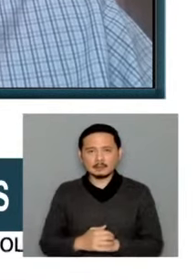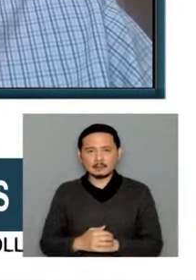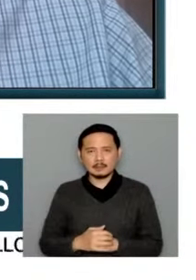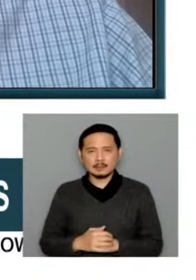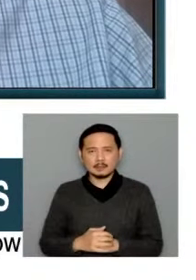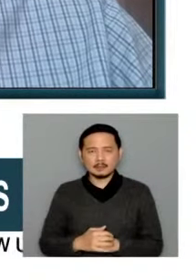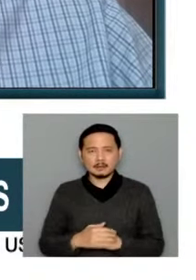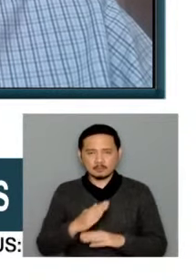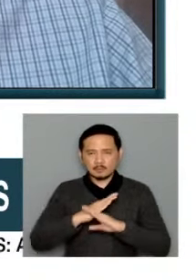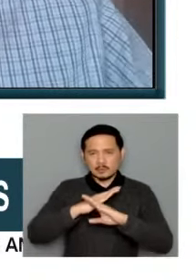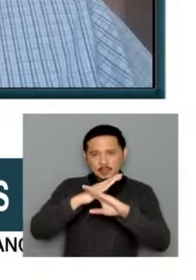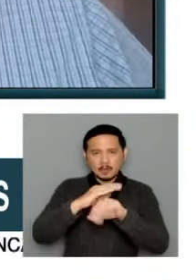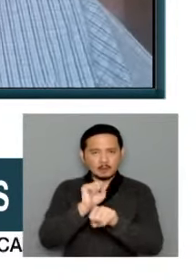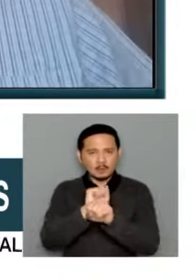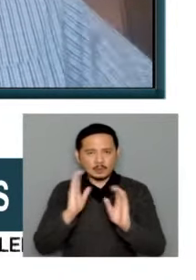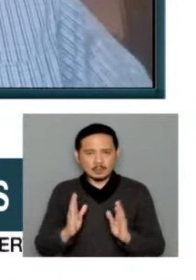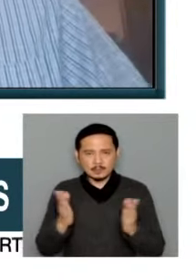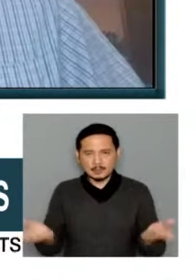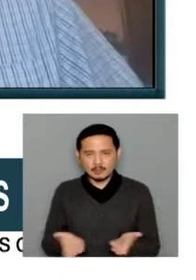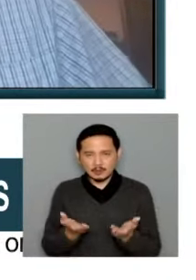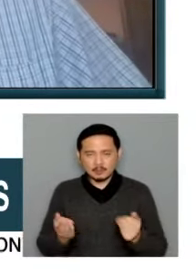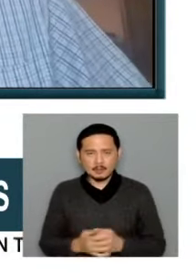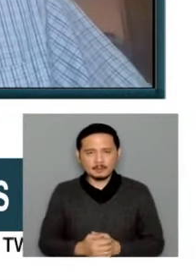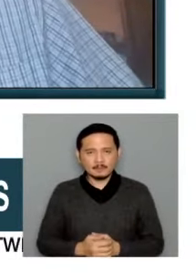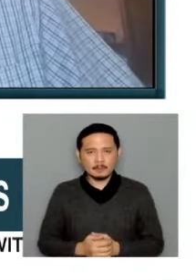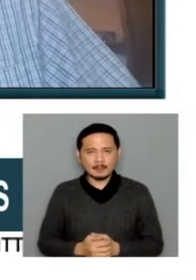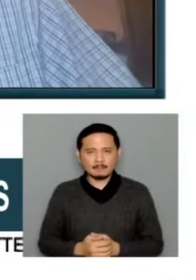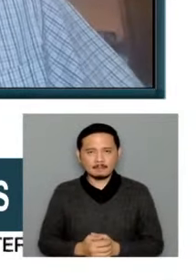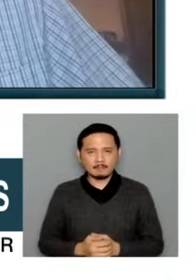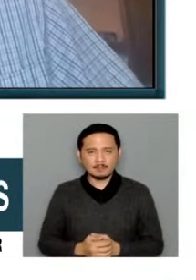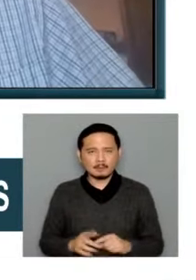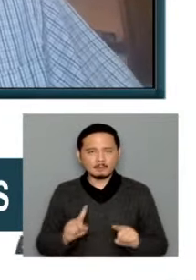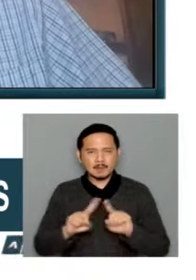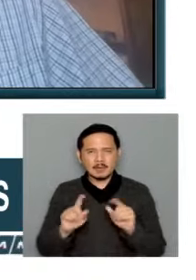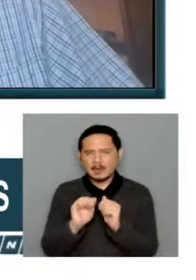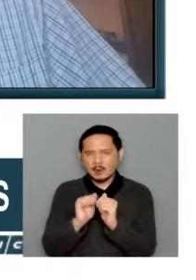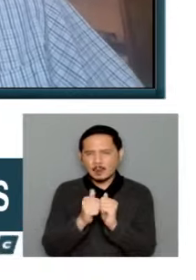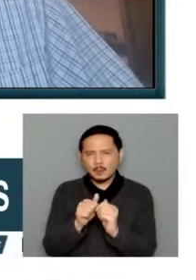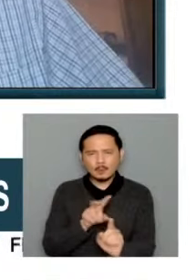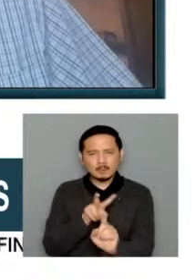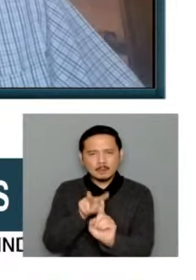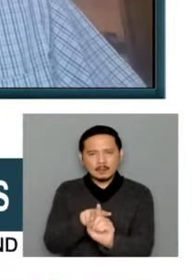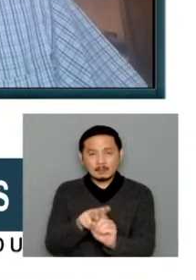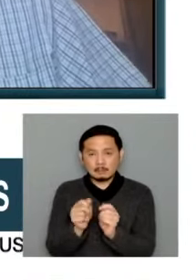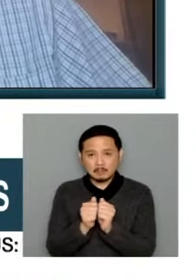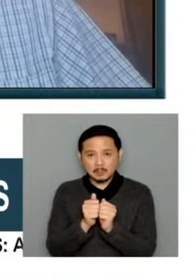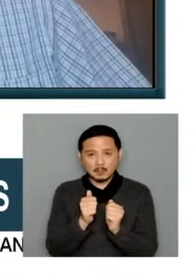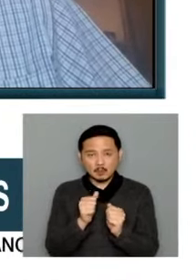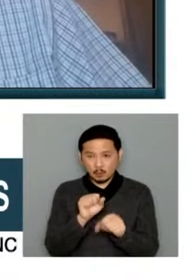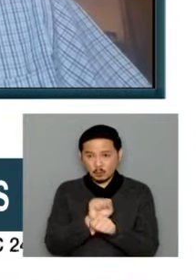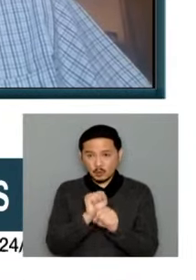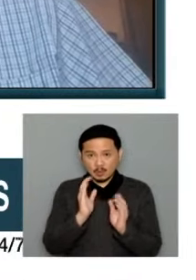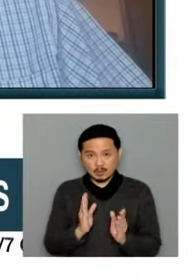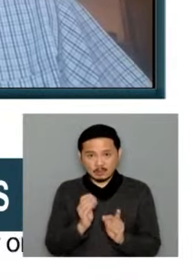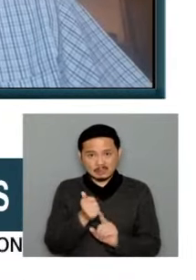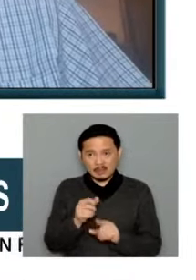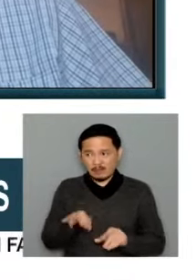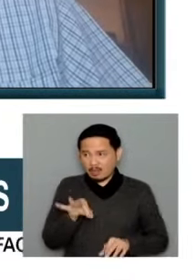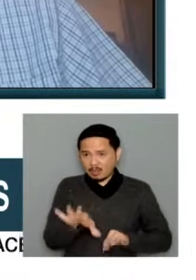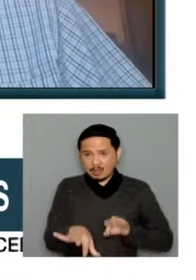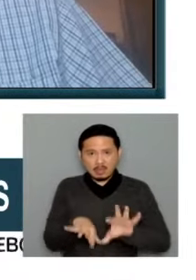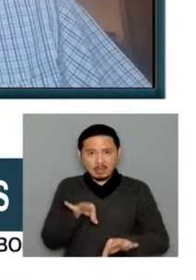the workers here. But how will it be implemented? The money coming from the workers themselves as